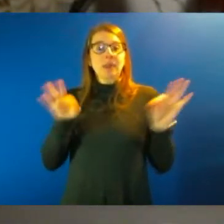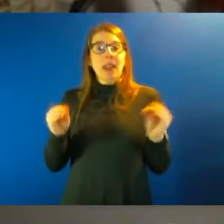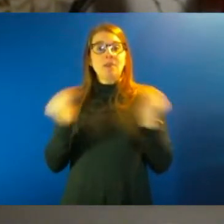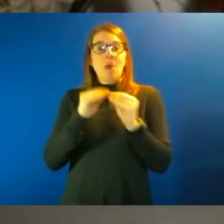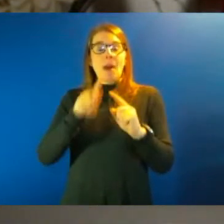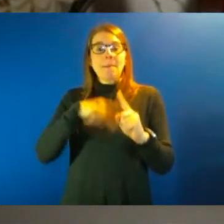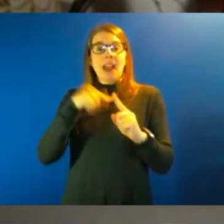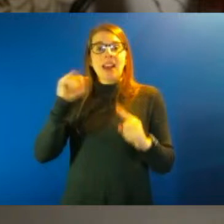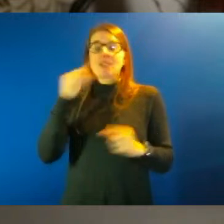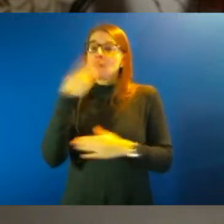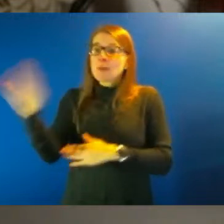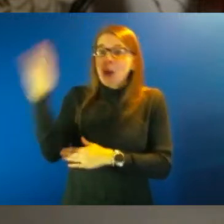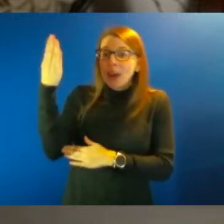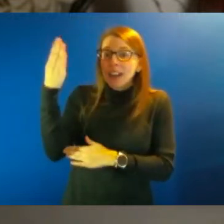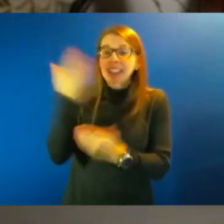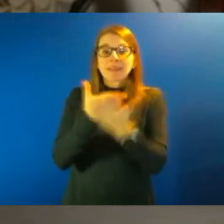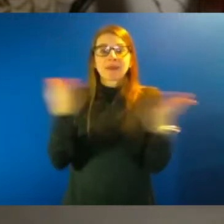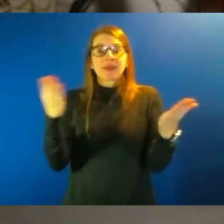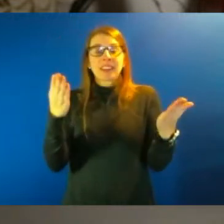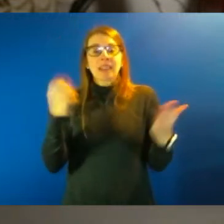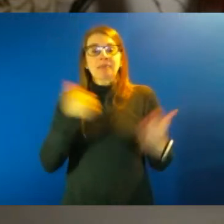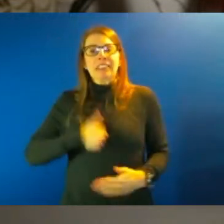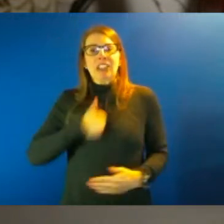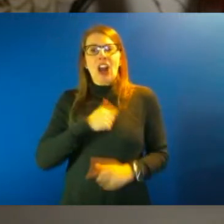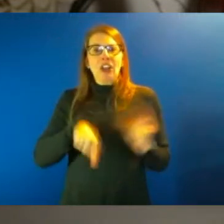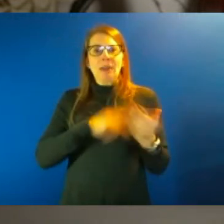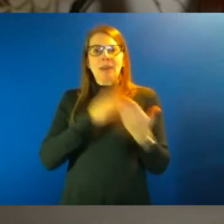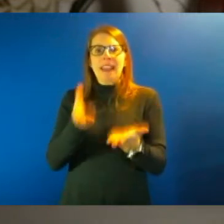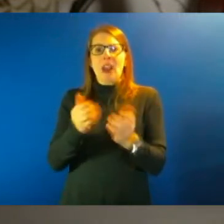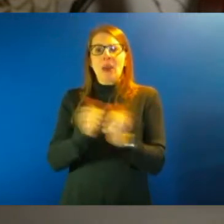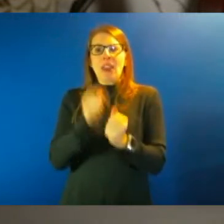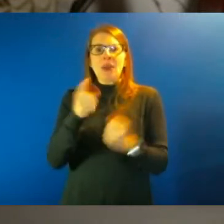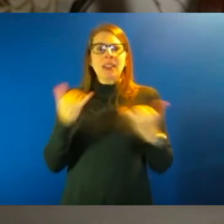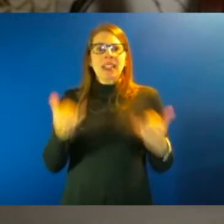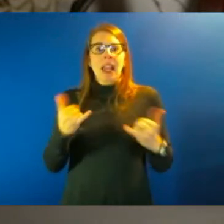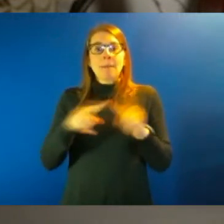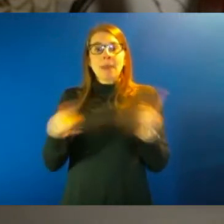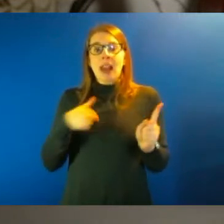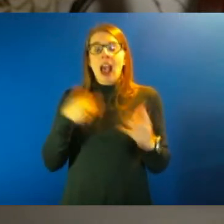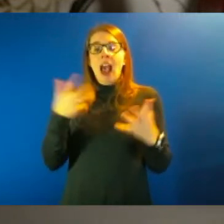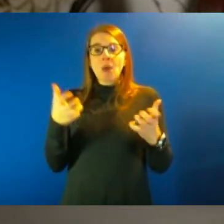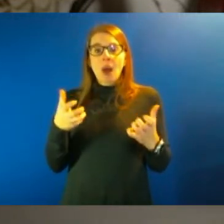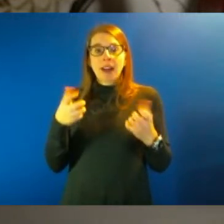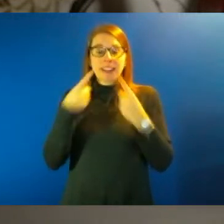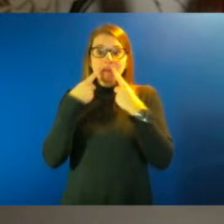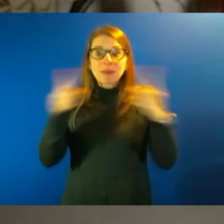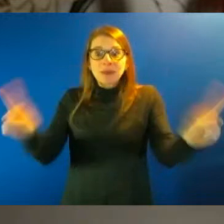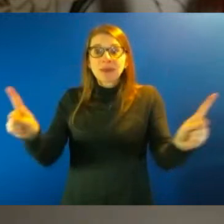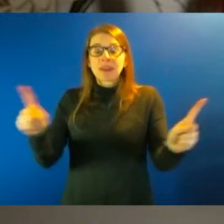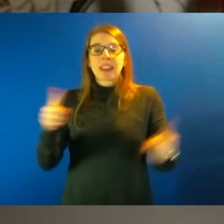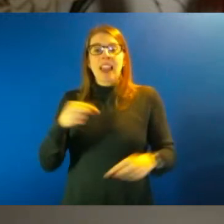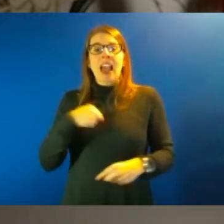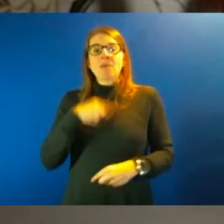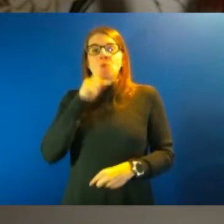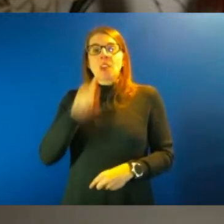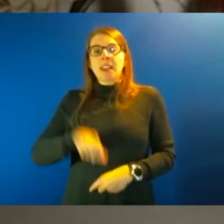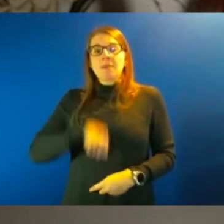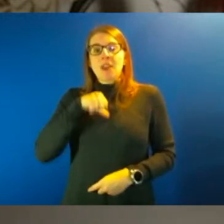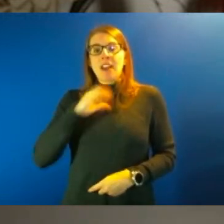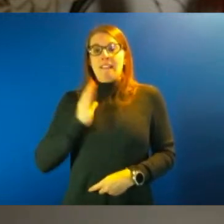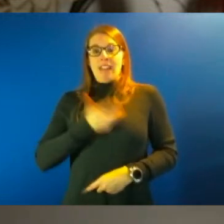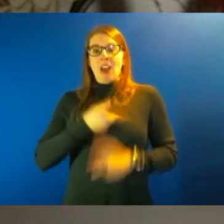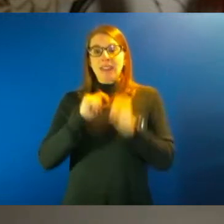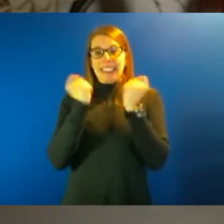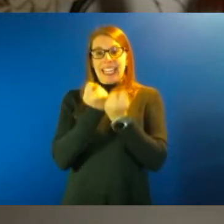Good morning, everyone. I'm so sorry I couldn't be there with you today, but I wanted to be the one to tell you how very proud I am of our team